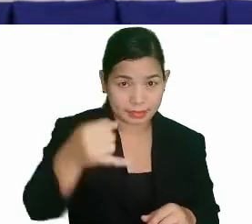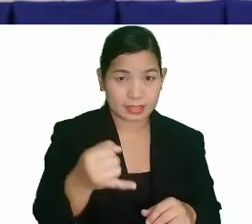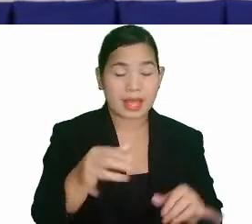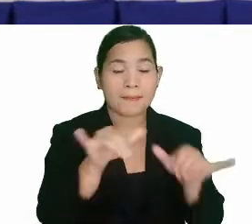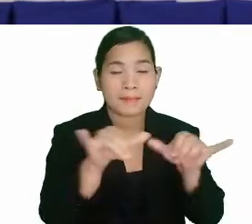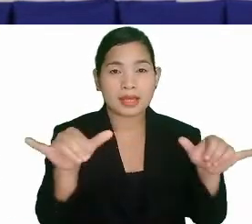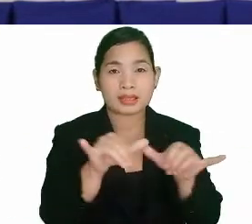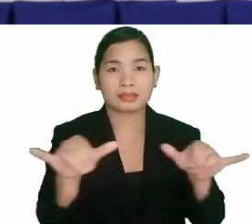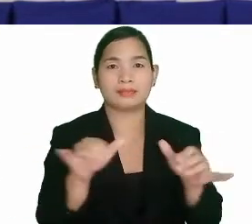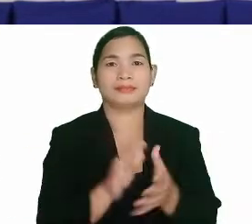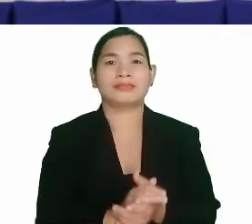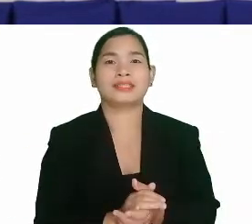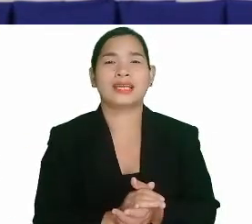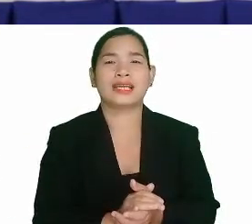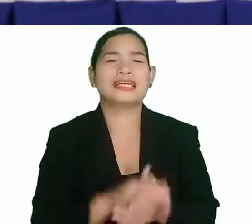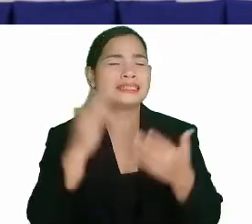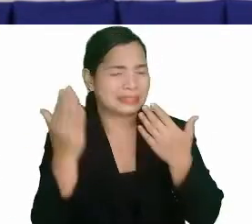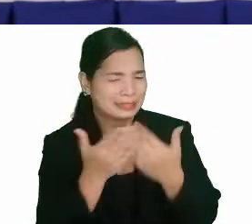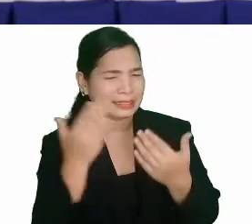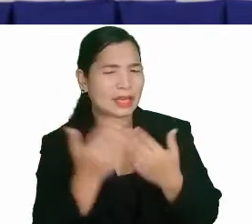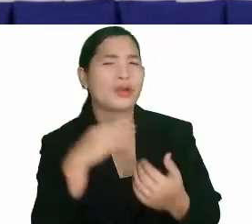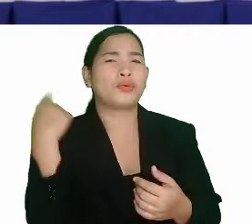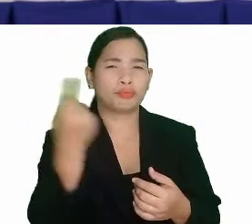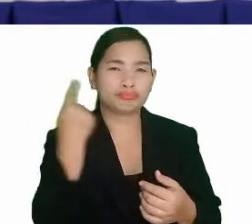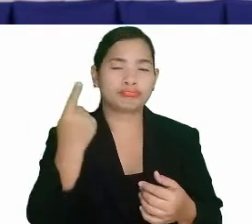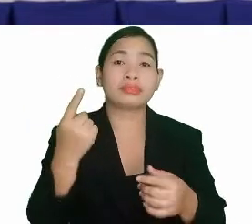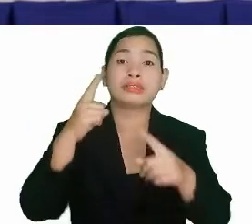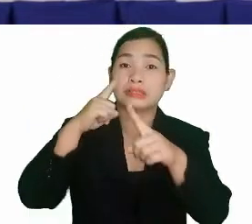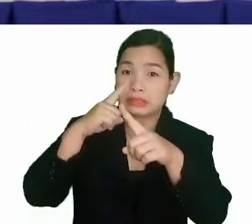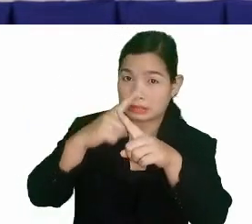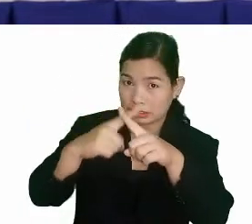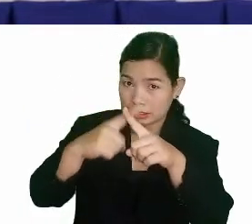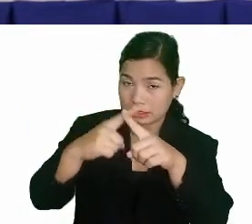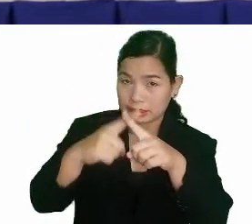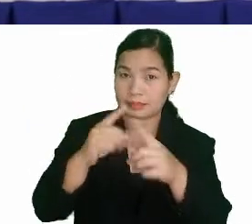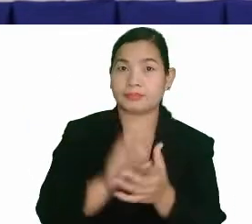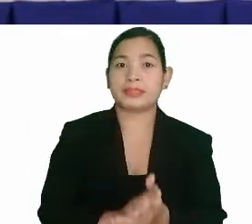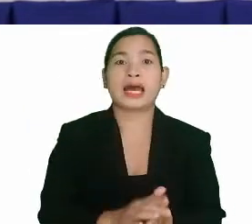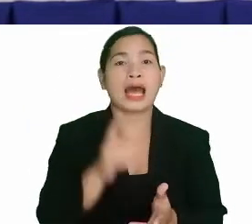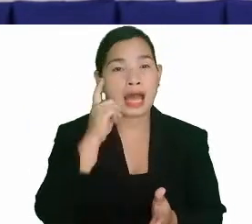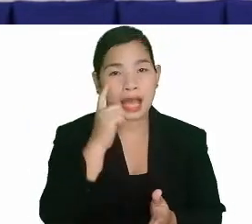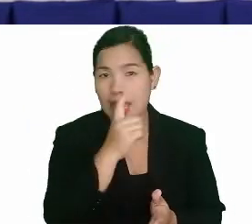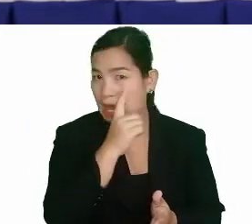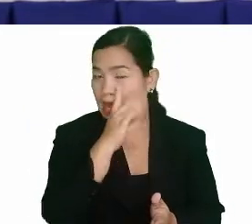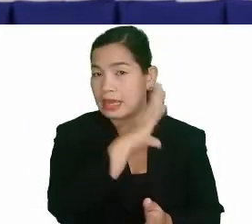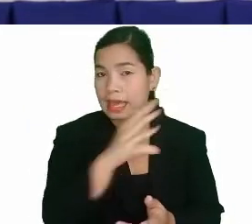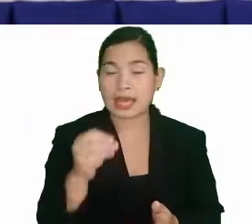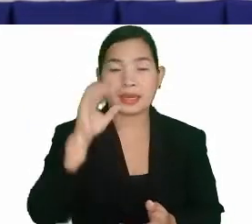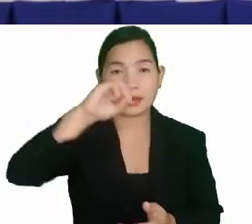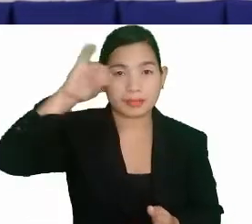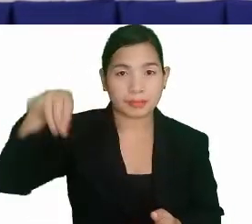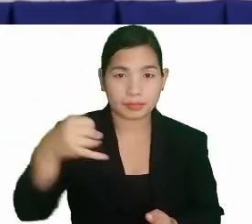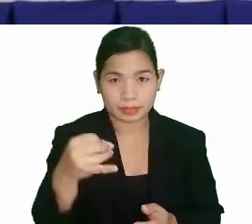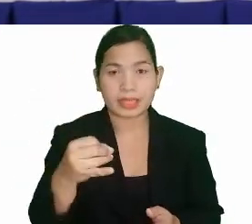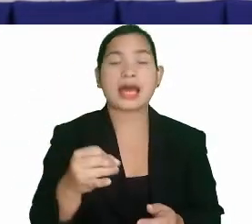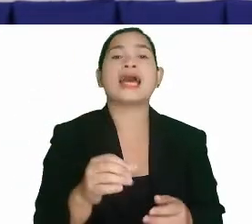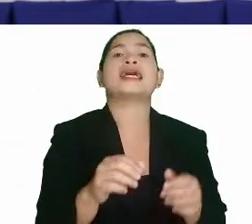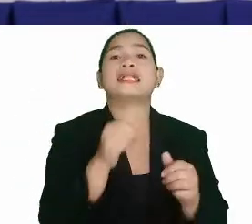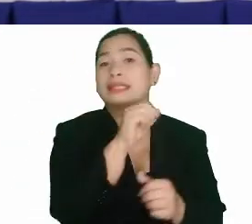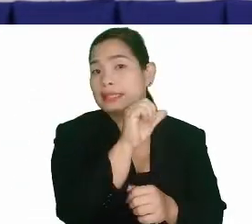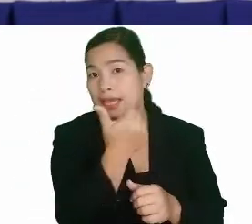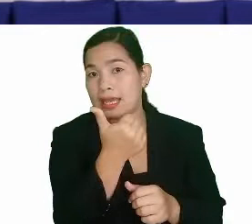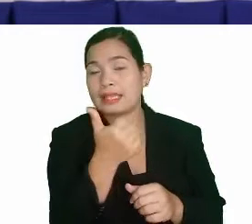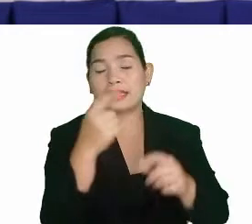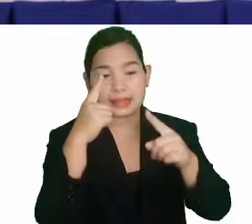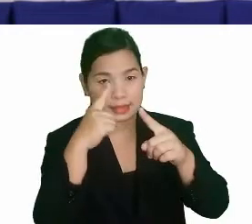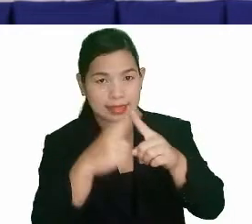question, just simply multiply the values of eyepiece magnification, which is 10x or